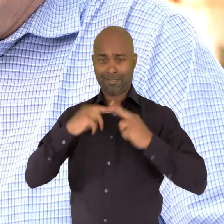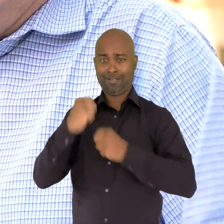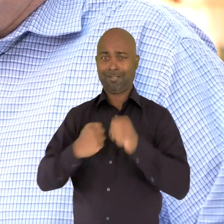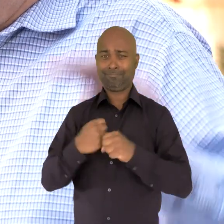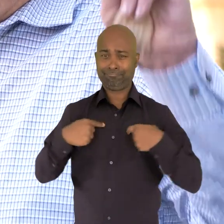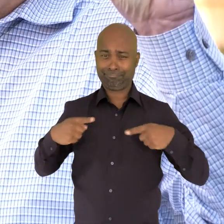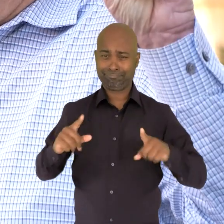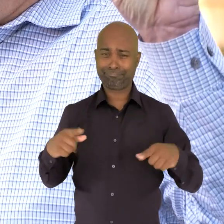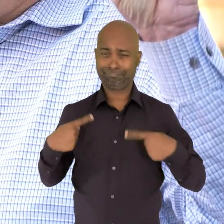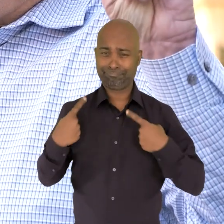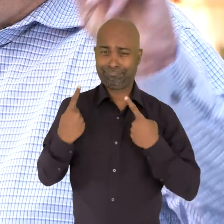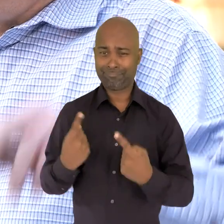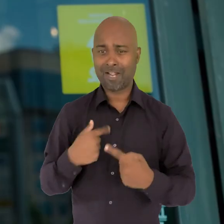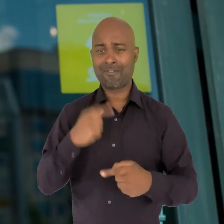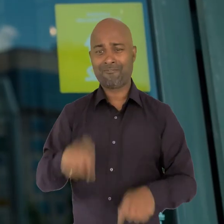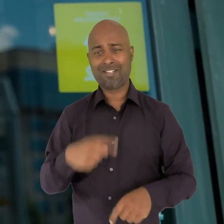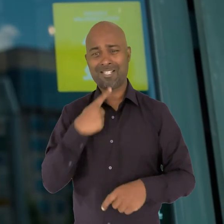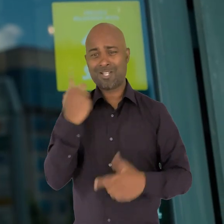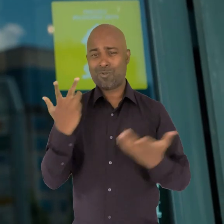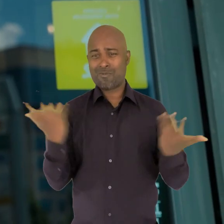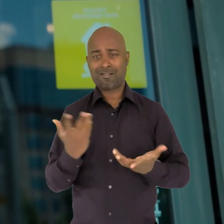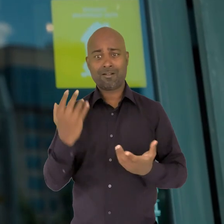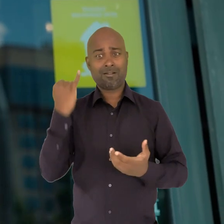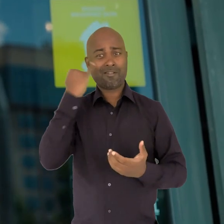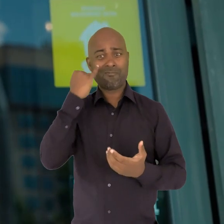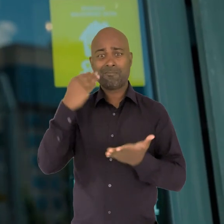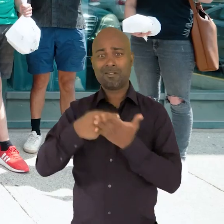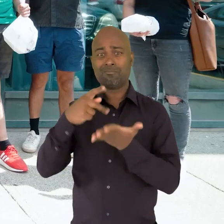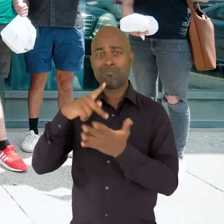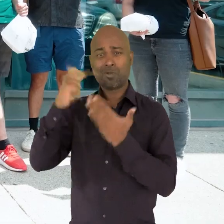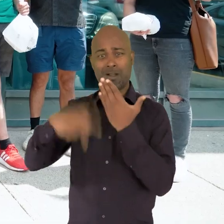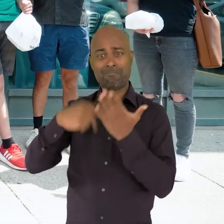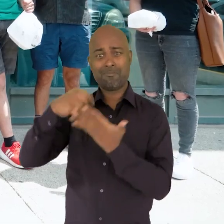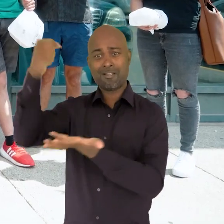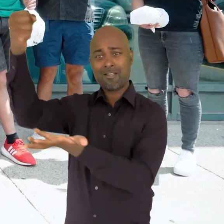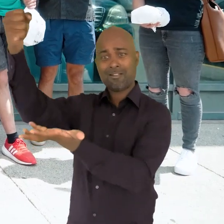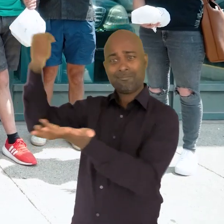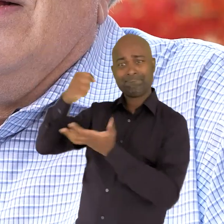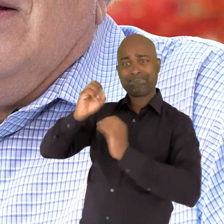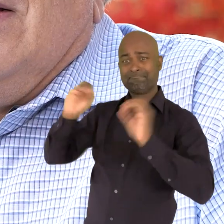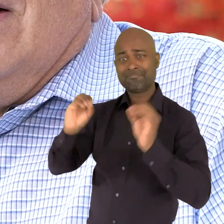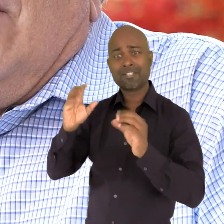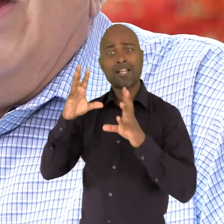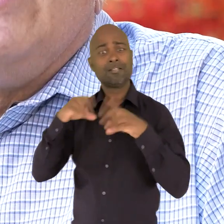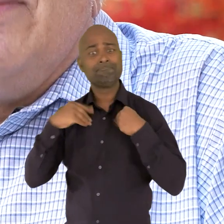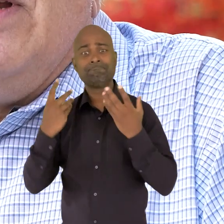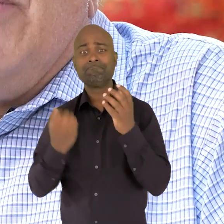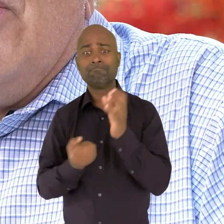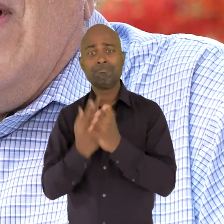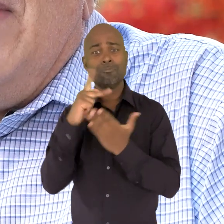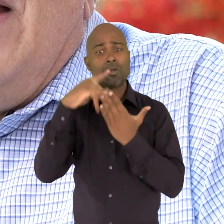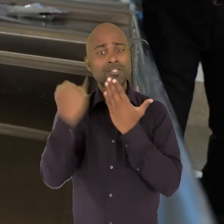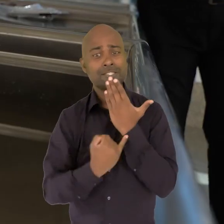in my retirement years. I have to say that if it wasn't for ECHO's wage